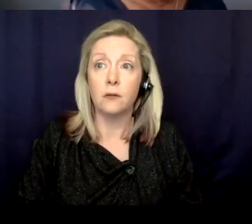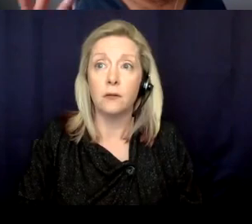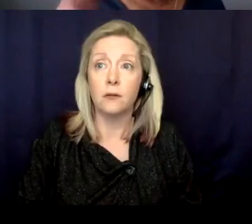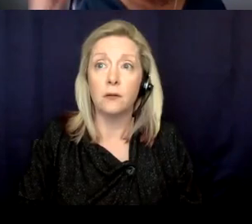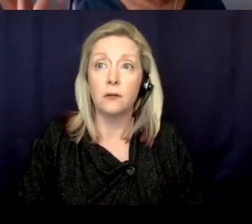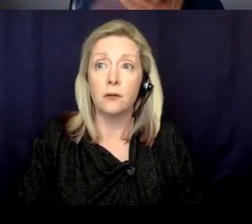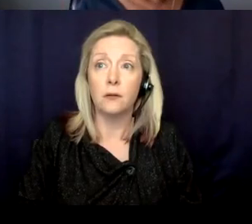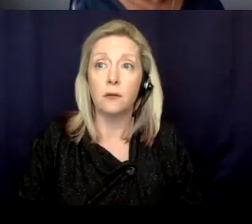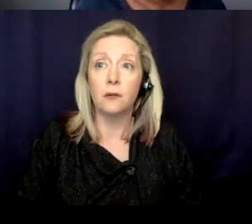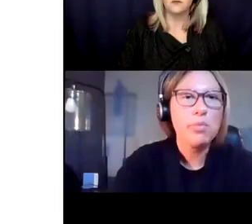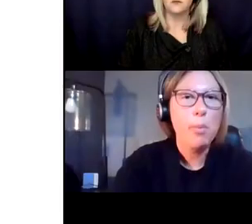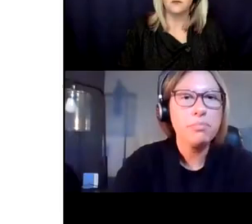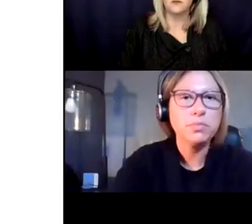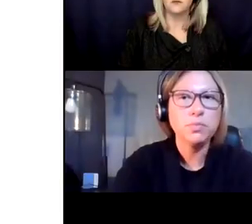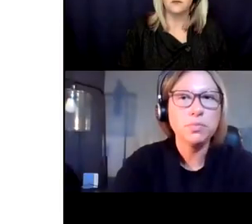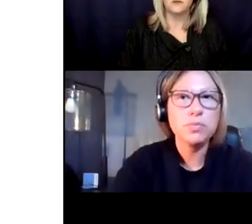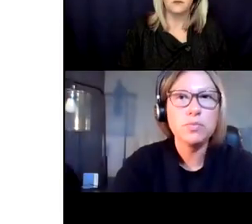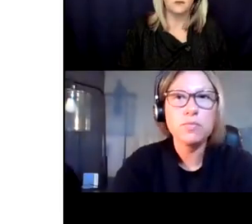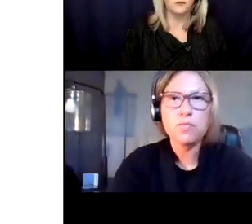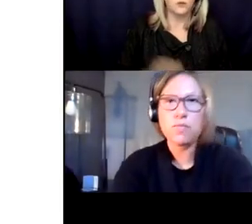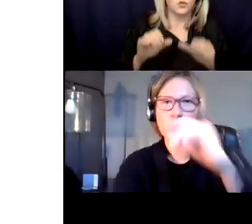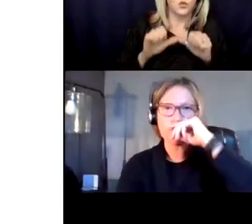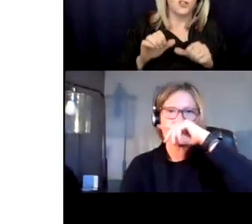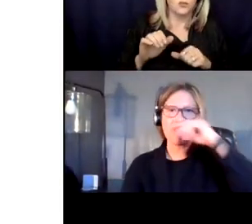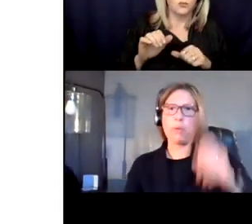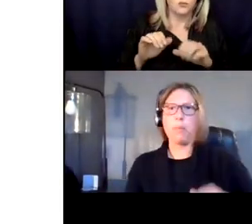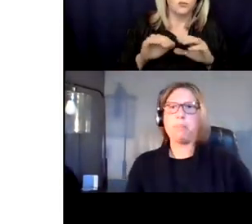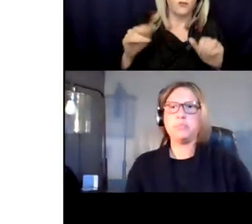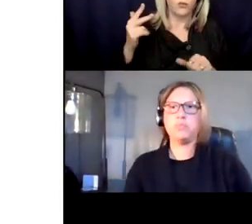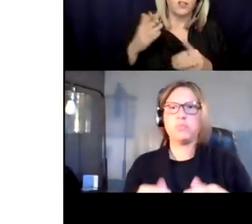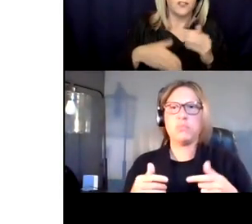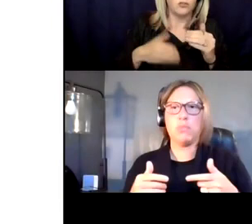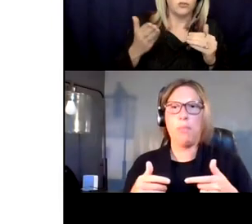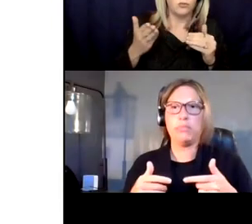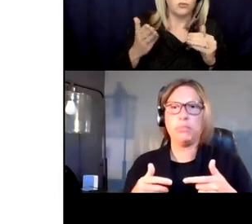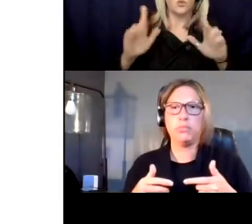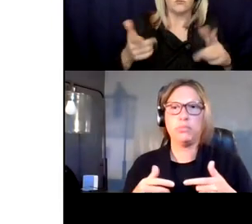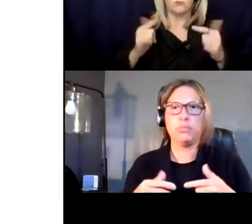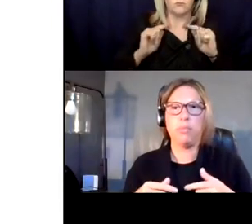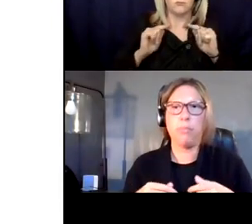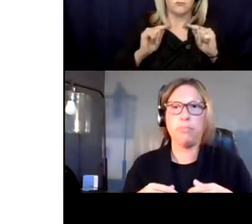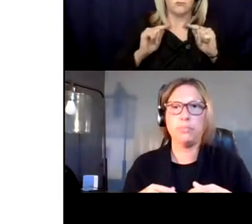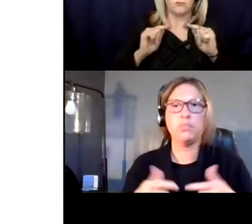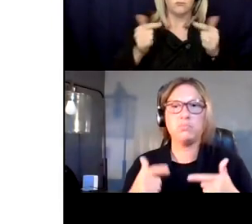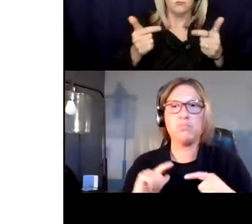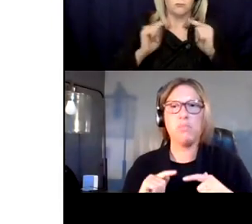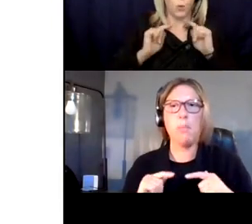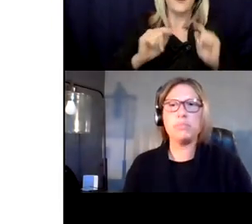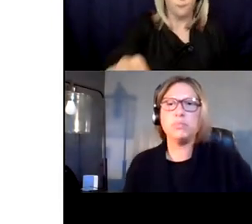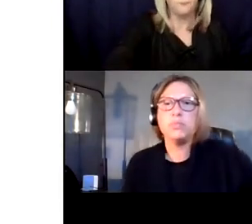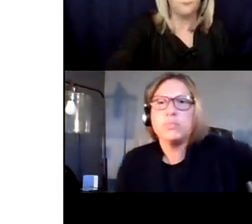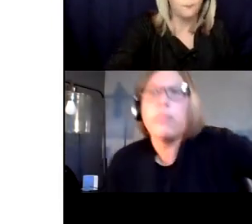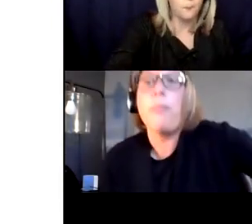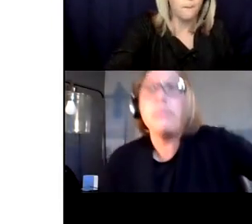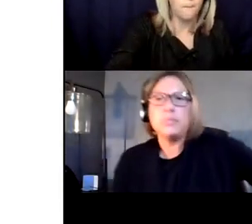Once again, with level 3, we're looking at establishing those. Oh, okay. People are starting to put in, and I can't